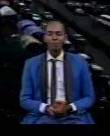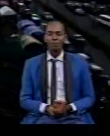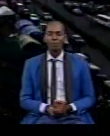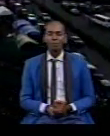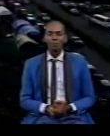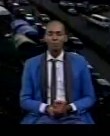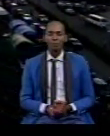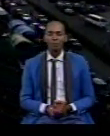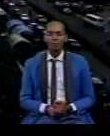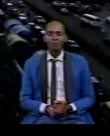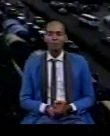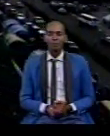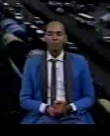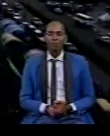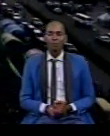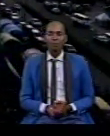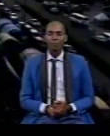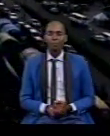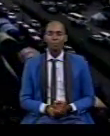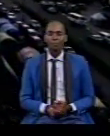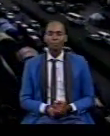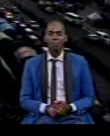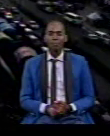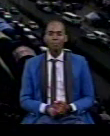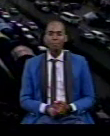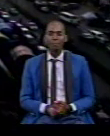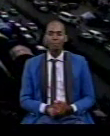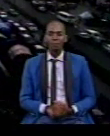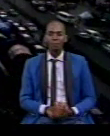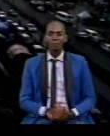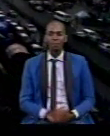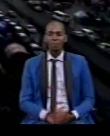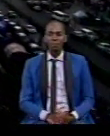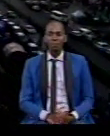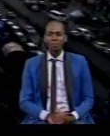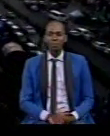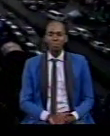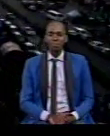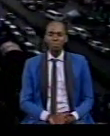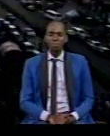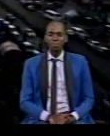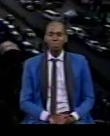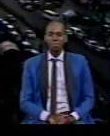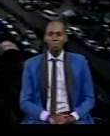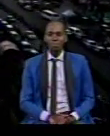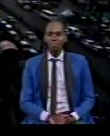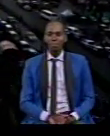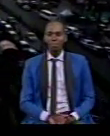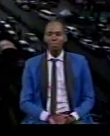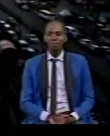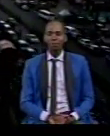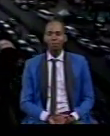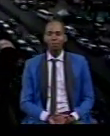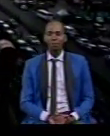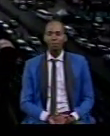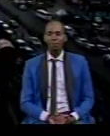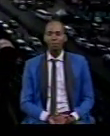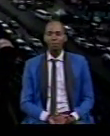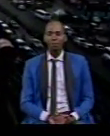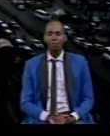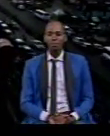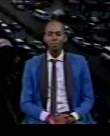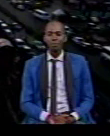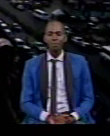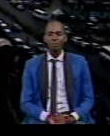meeting for a special section, Lunch Hour with Jesus, by 3 p.m.